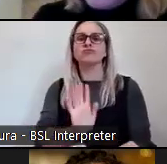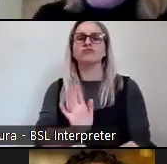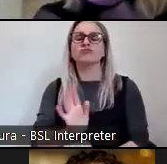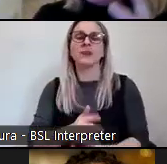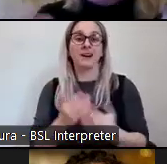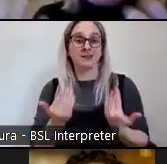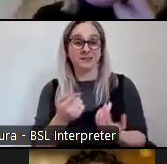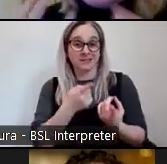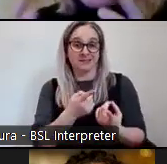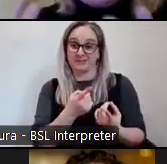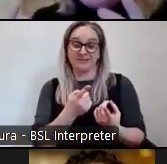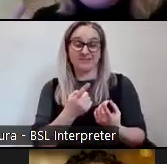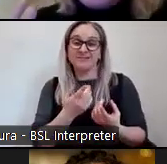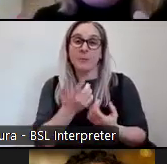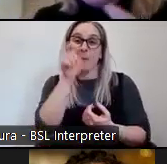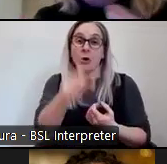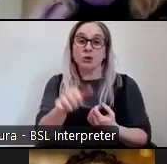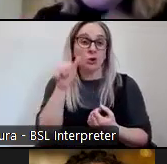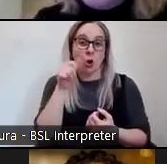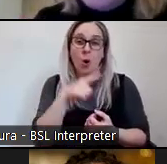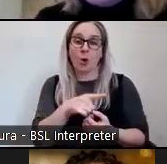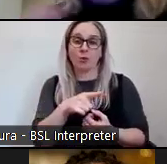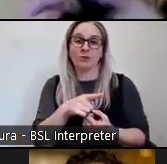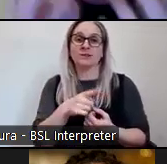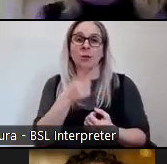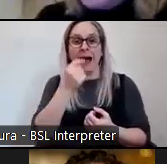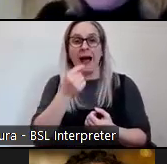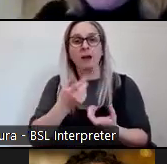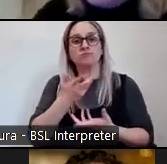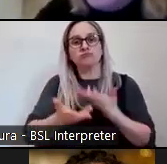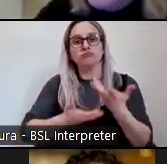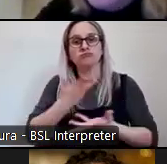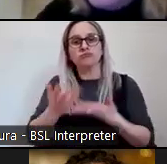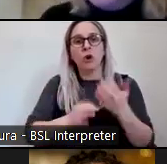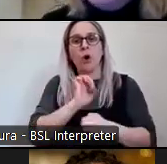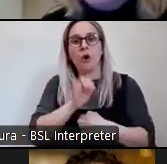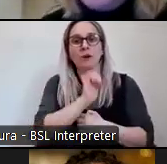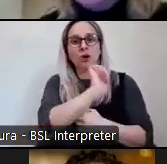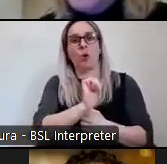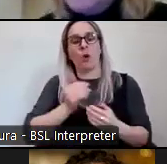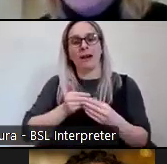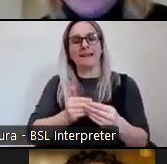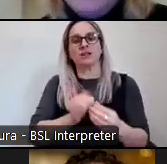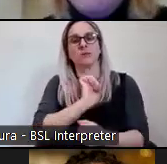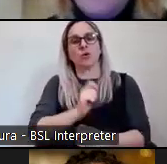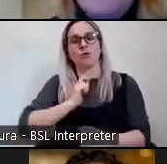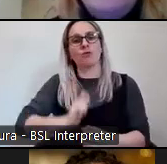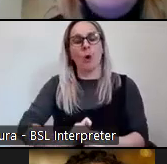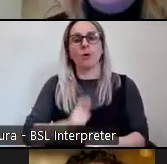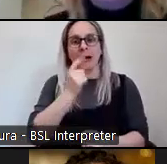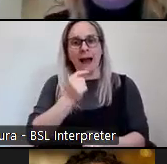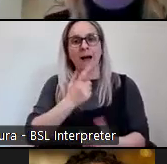as a leader, and we're looking to understand more about you and your leadership from what they say about you in their nomination for you.